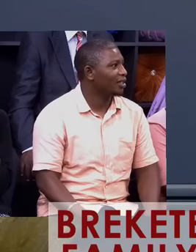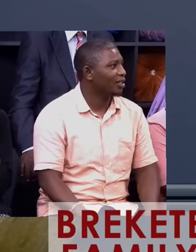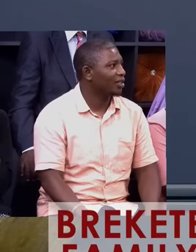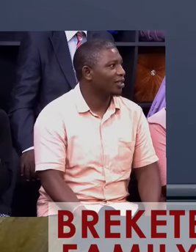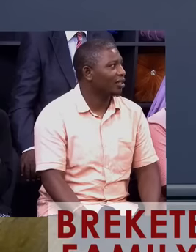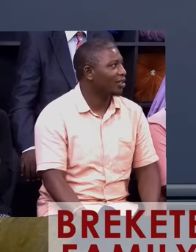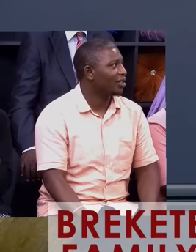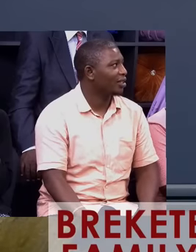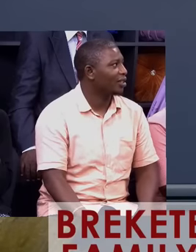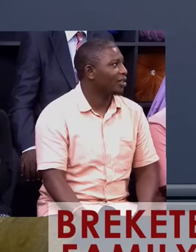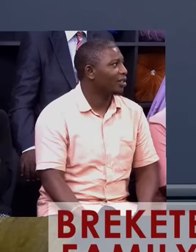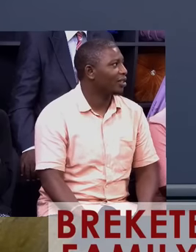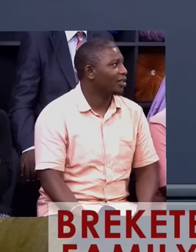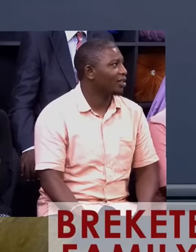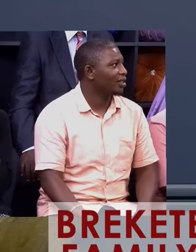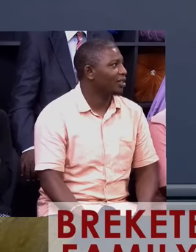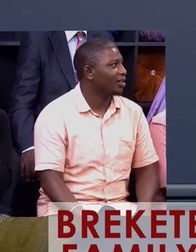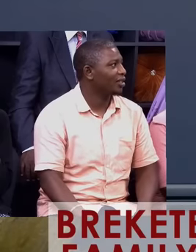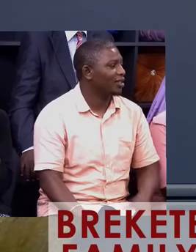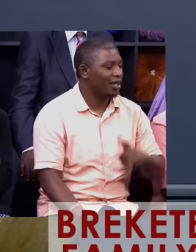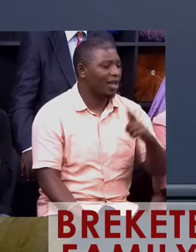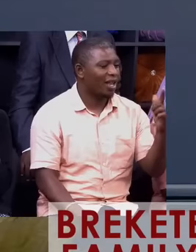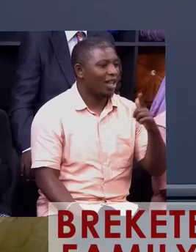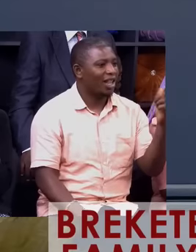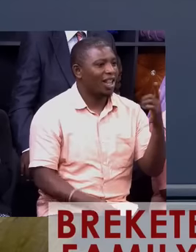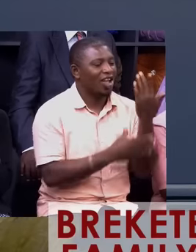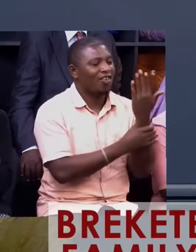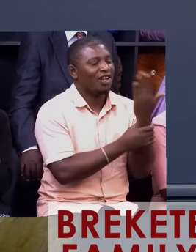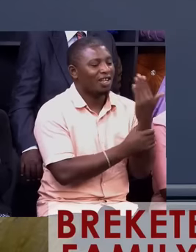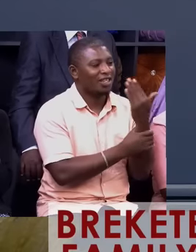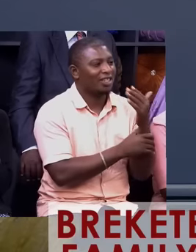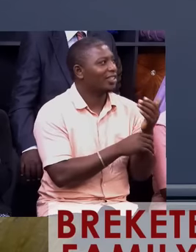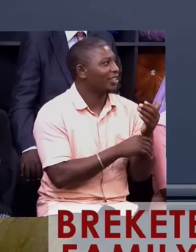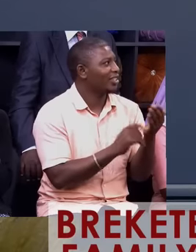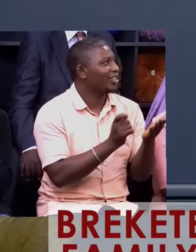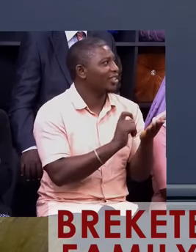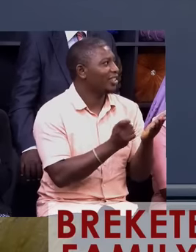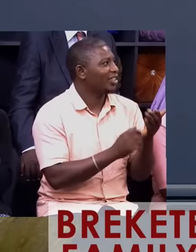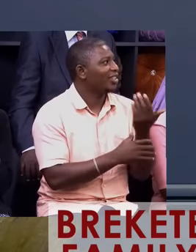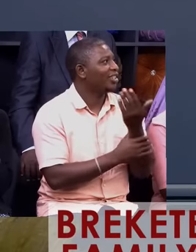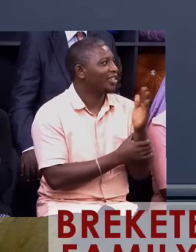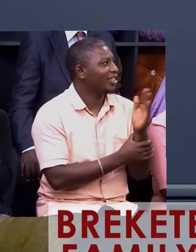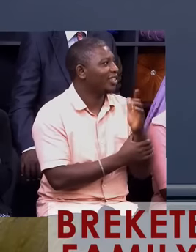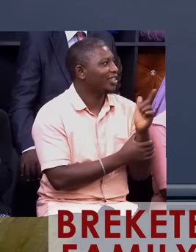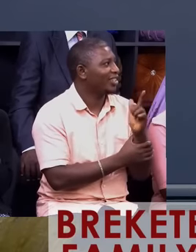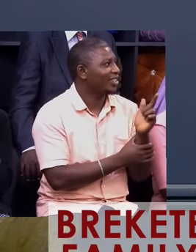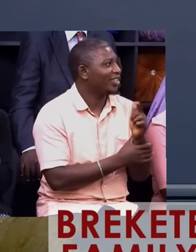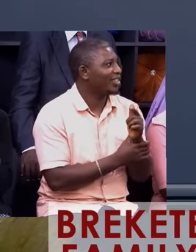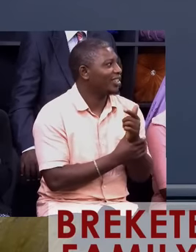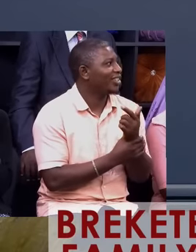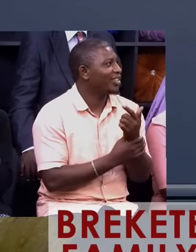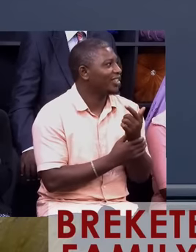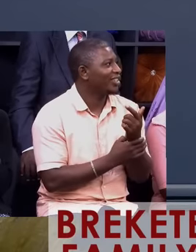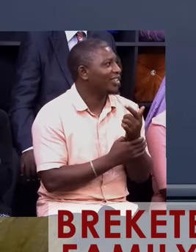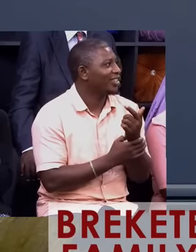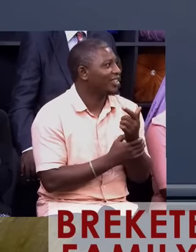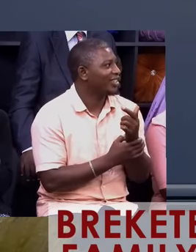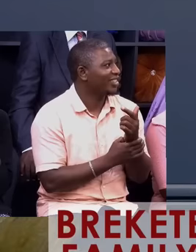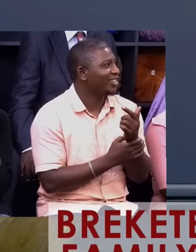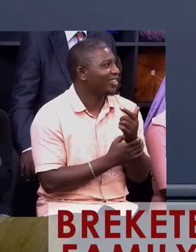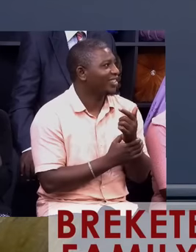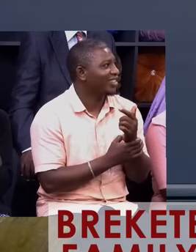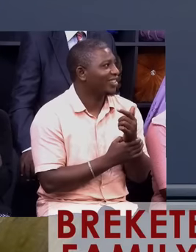lefty also Lefty Lefty so I yes left right with left